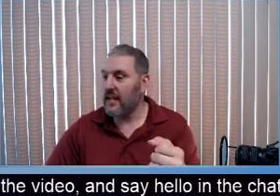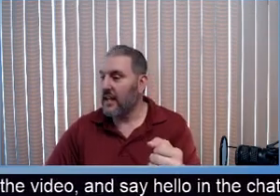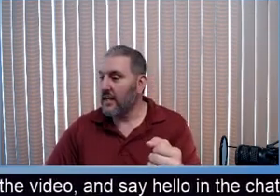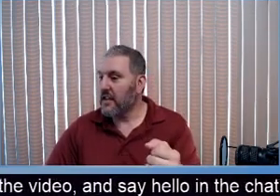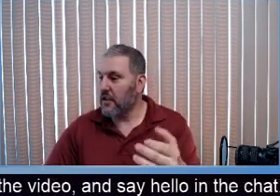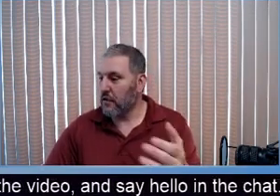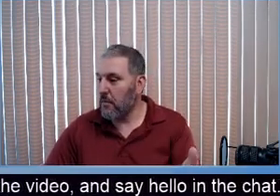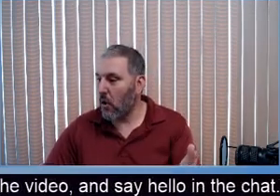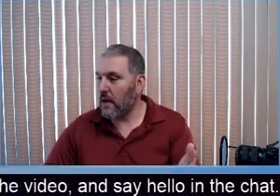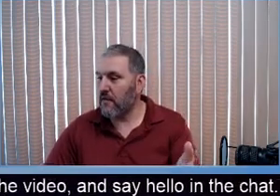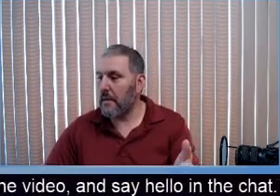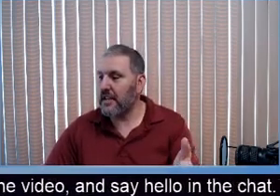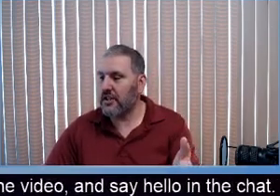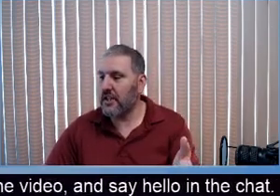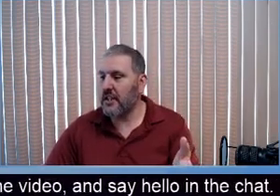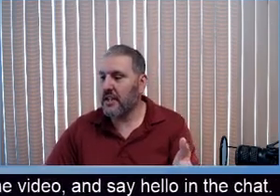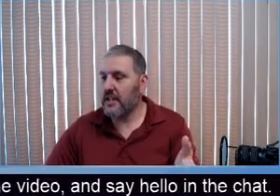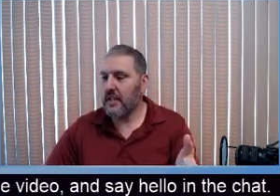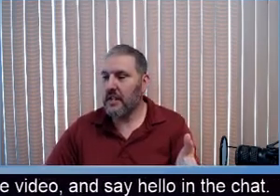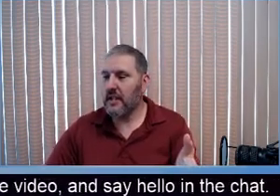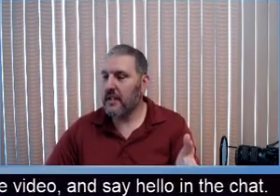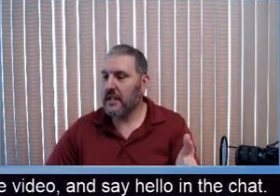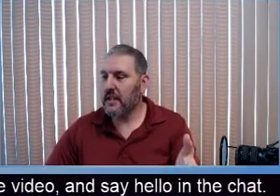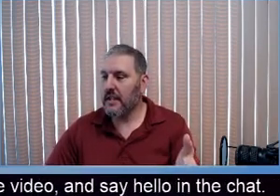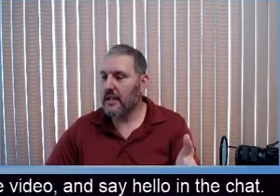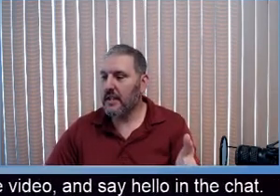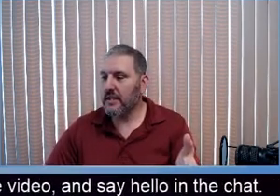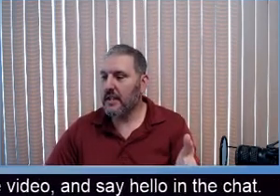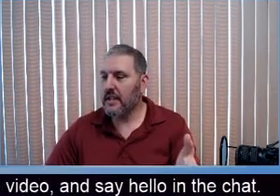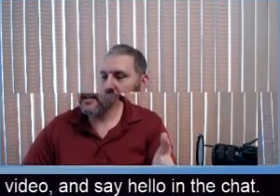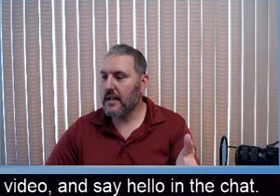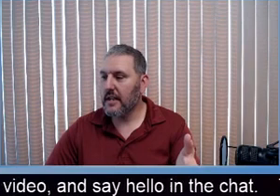what? There's more information.